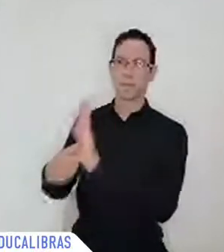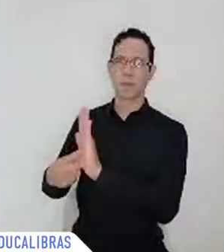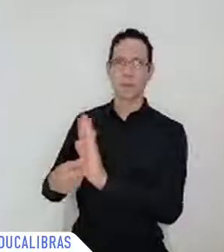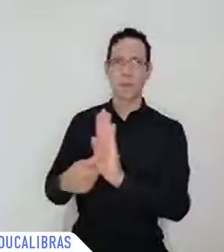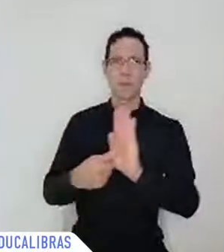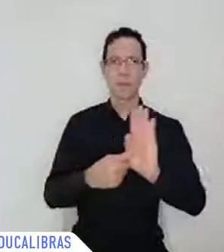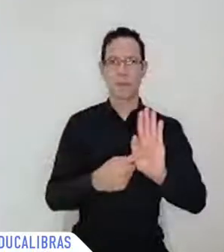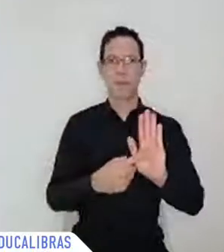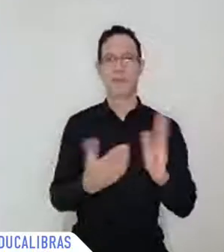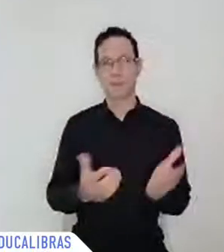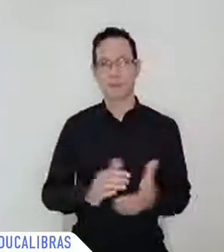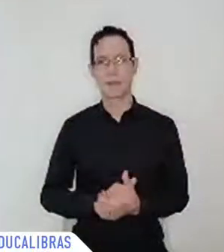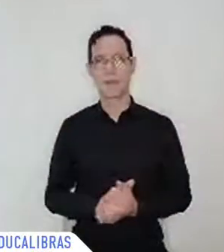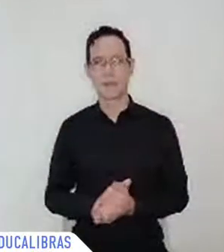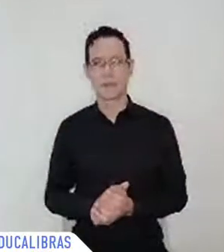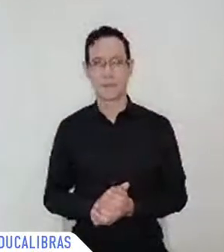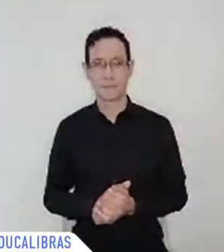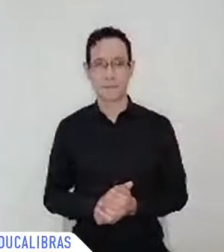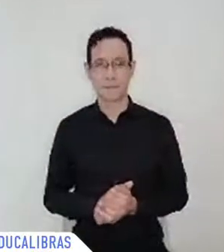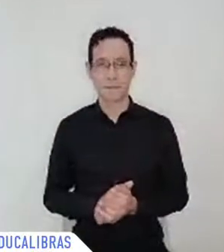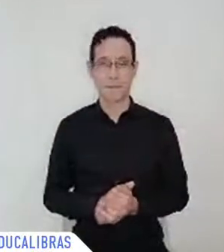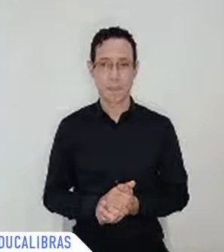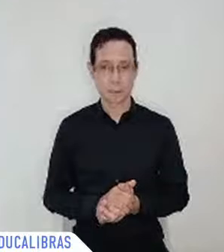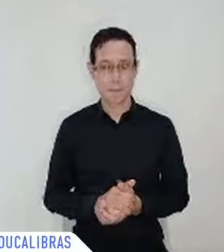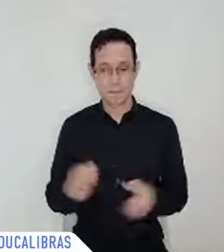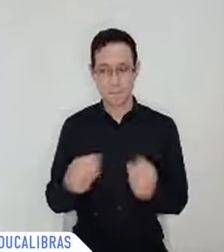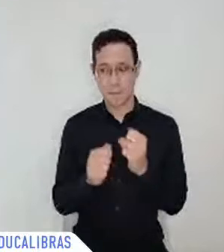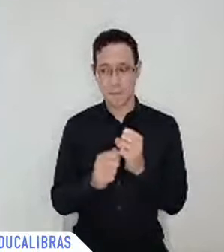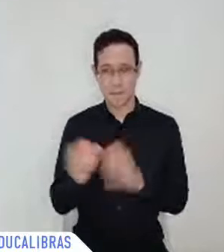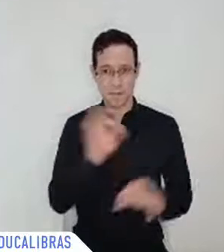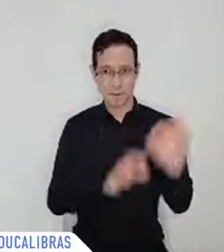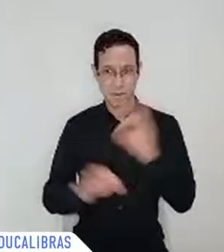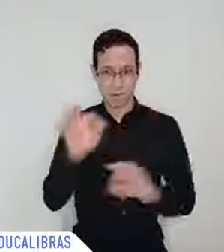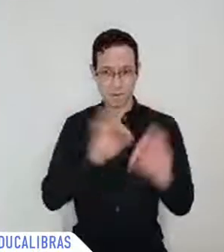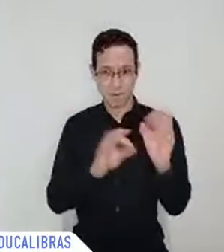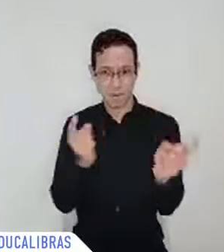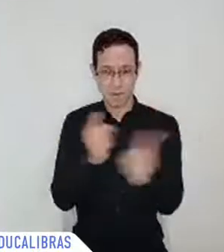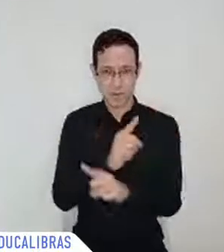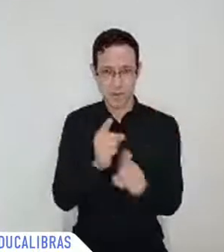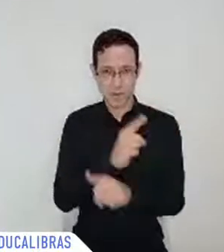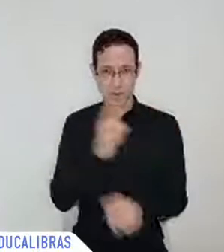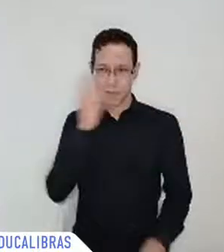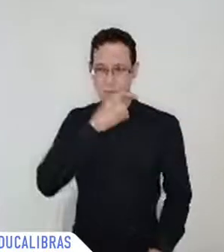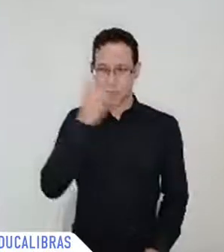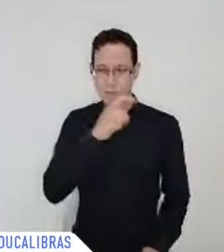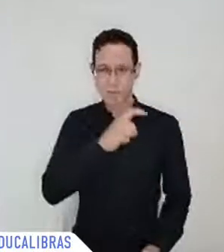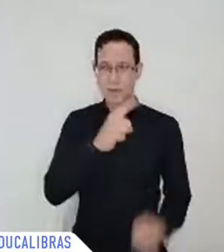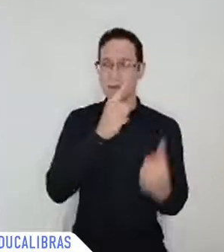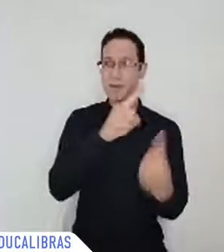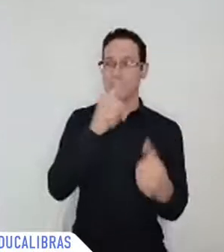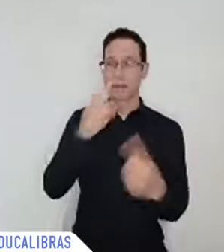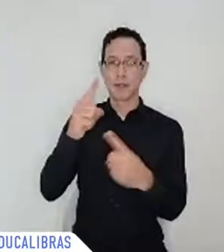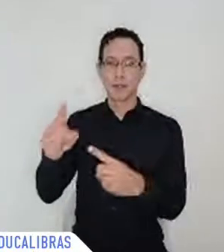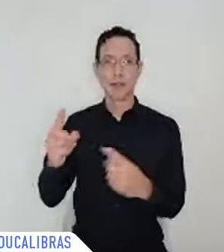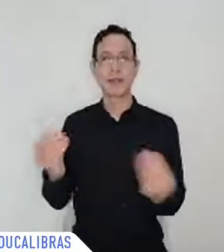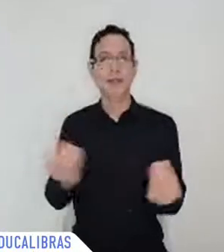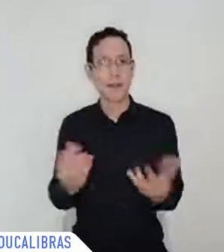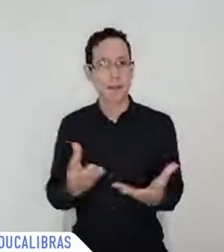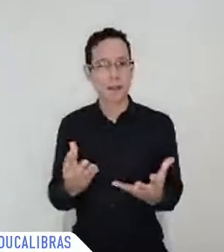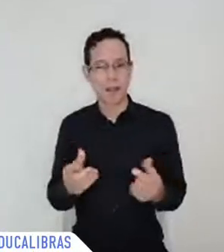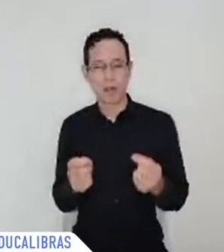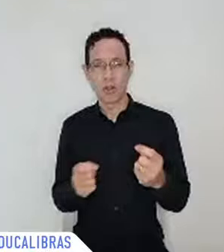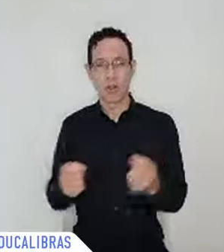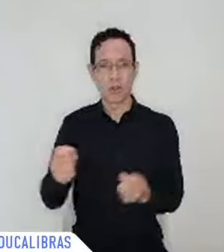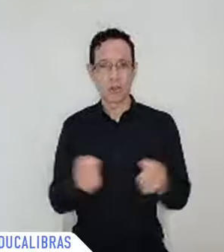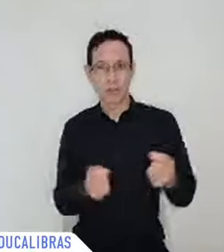have create threats and really persecution of some other journalists who are trying to fight the